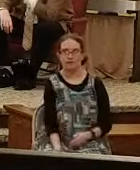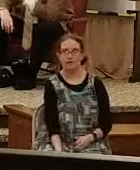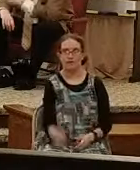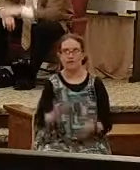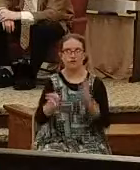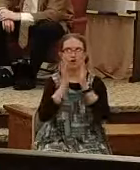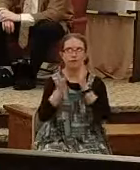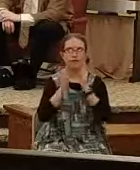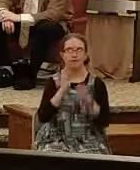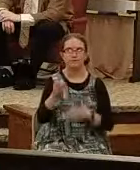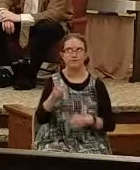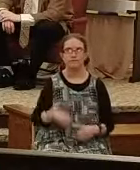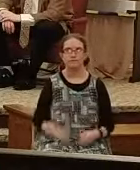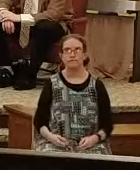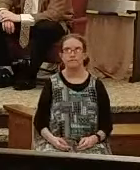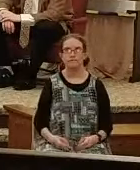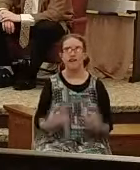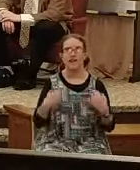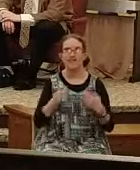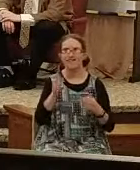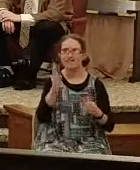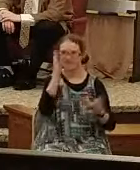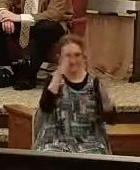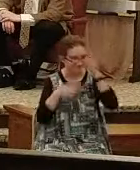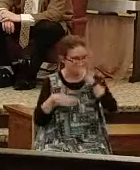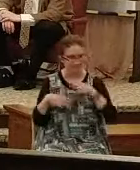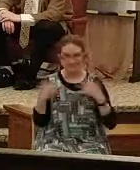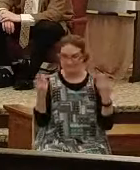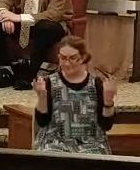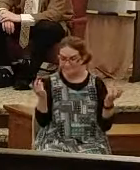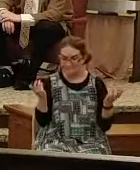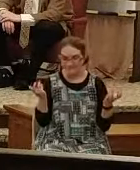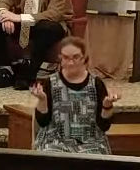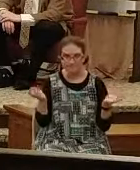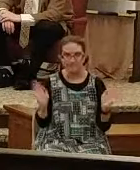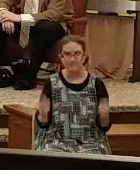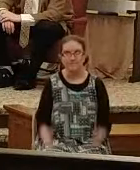start talking to them, and, well, I had this whole issue, and I just, you know.